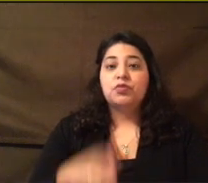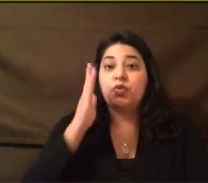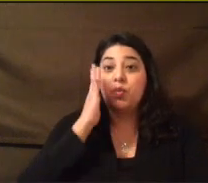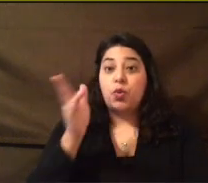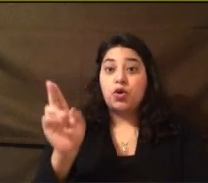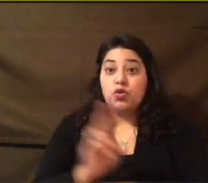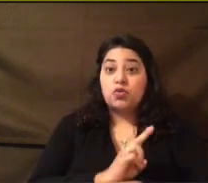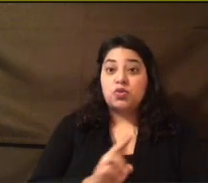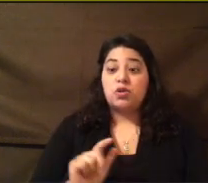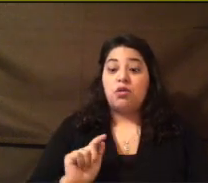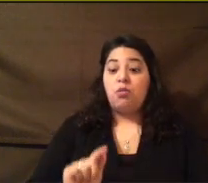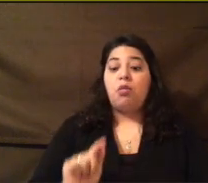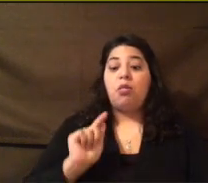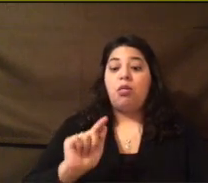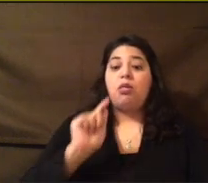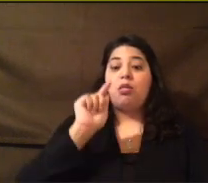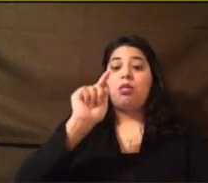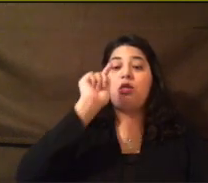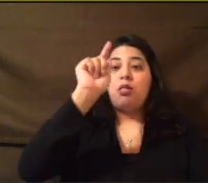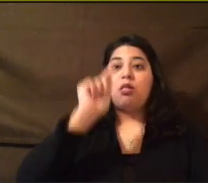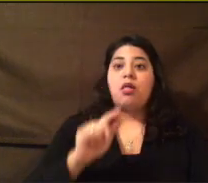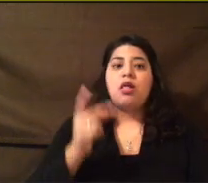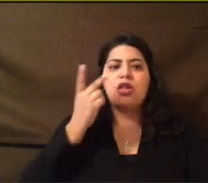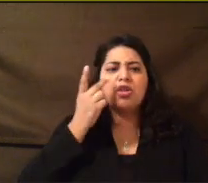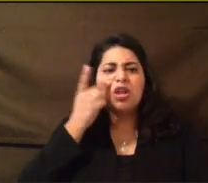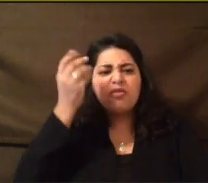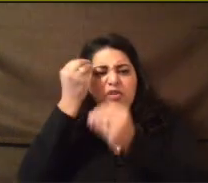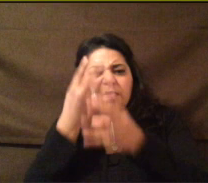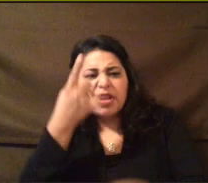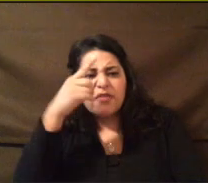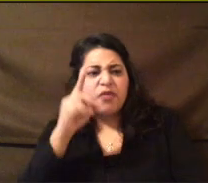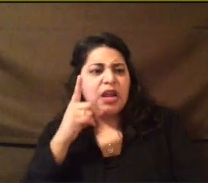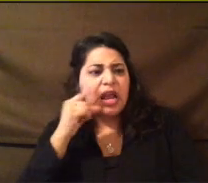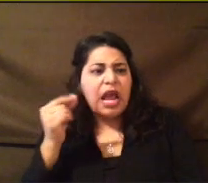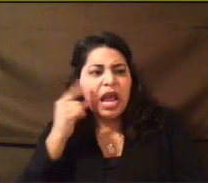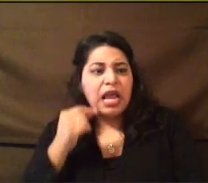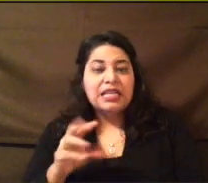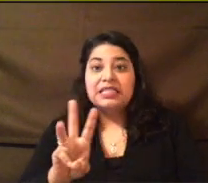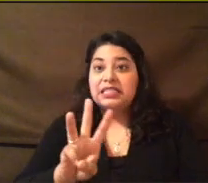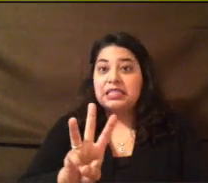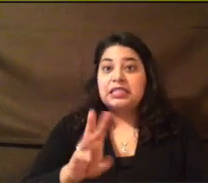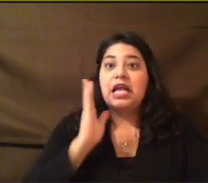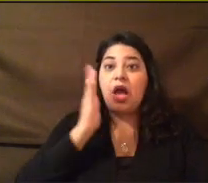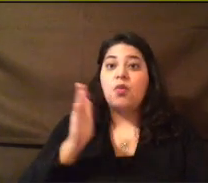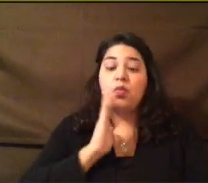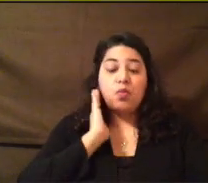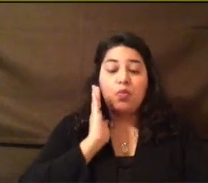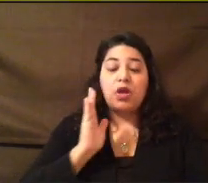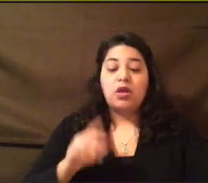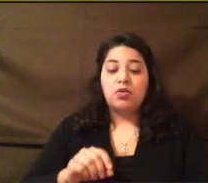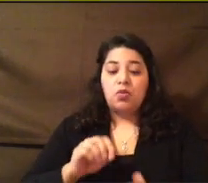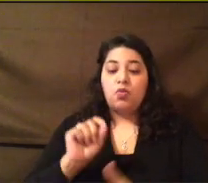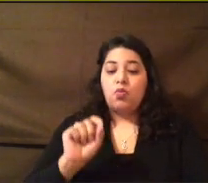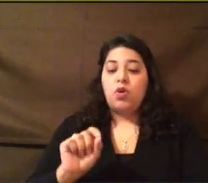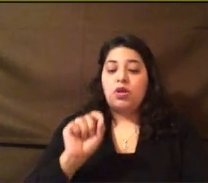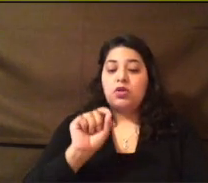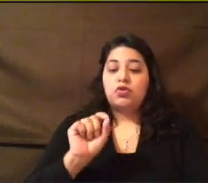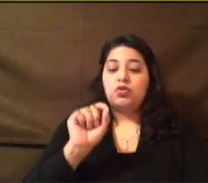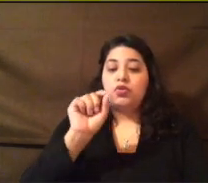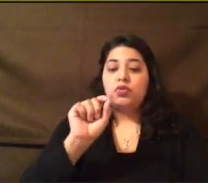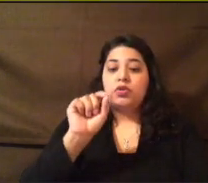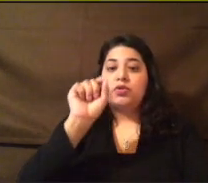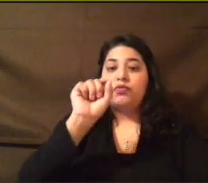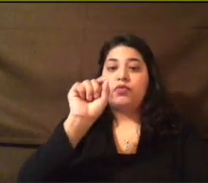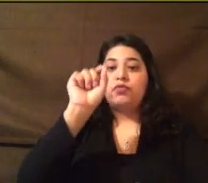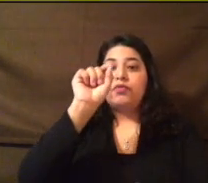So now I'm going to use dots, and I'm going to look at that data. For cat, it says 6, so I'm